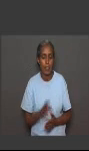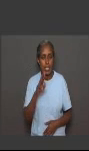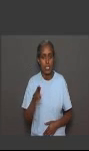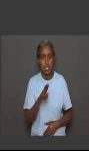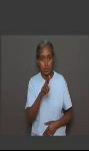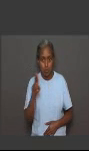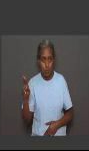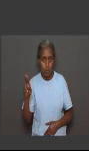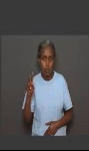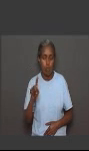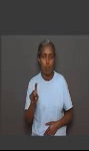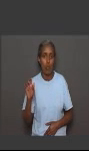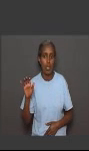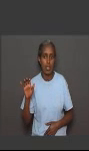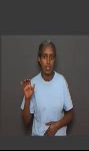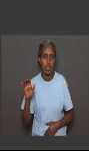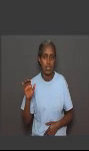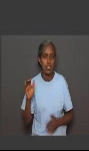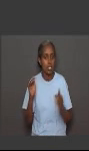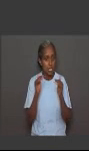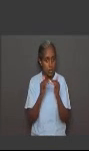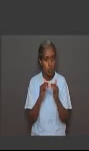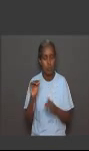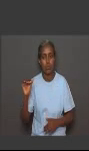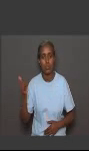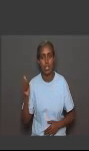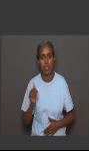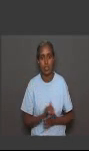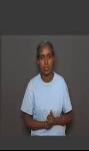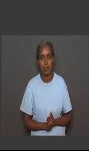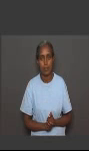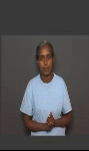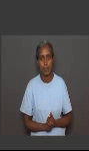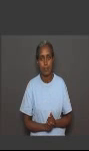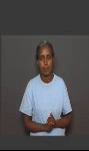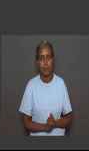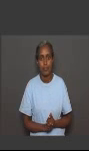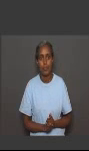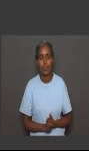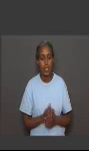The square root of 100 is 10.